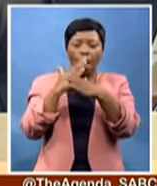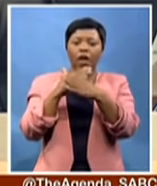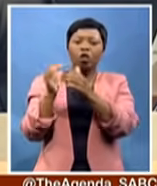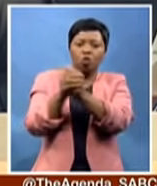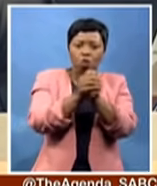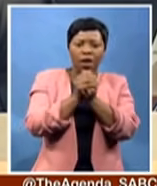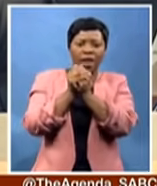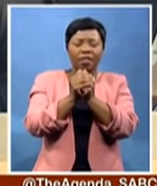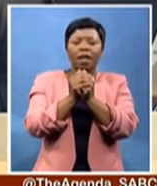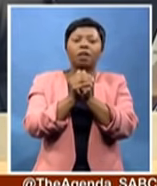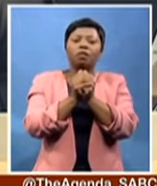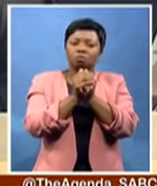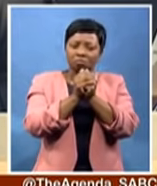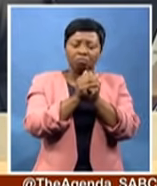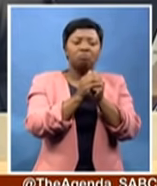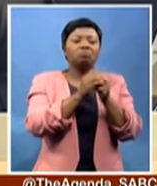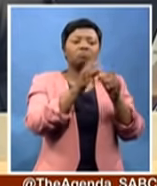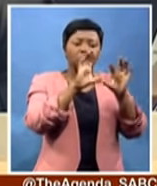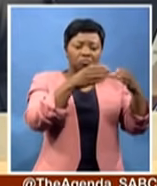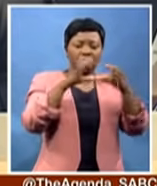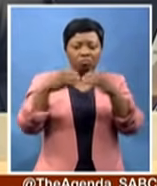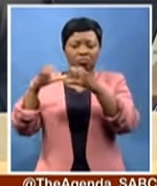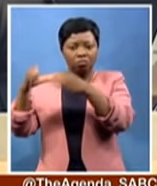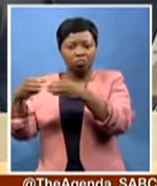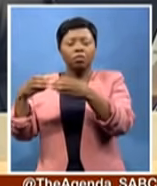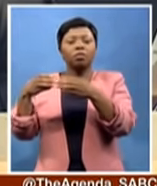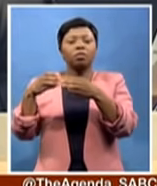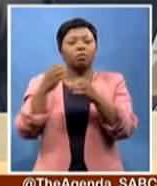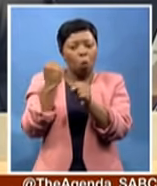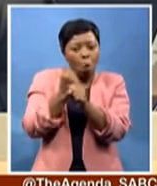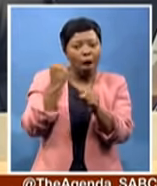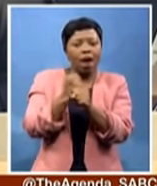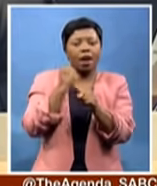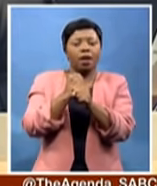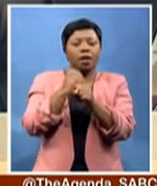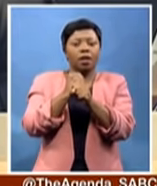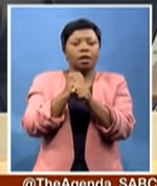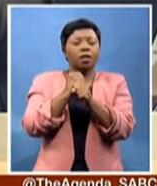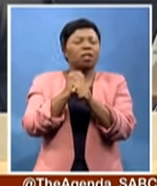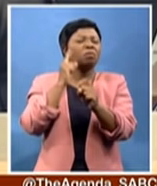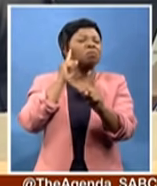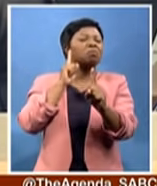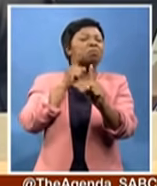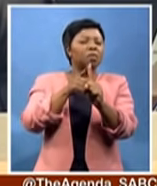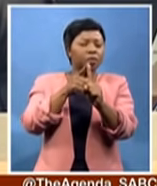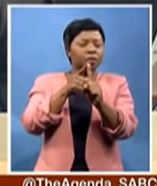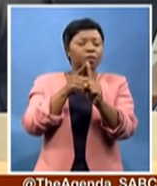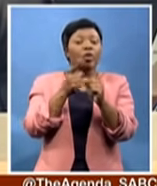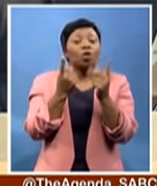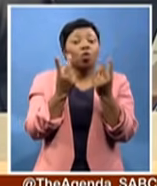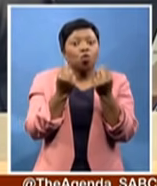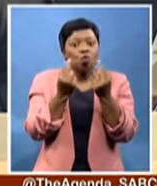facilitated the process of crafting a new constitutional dispensation that is today